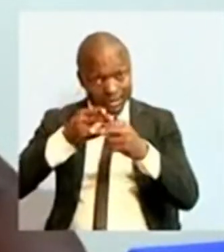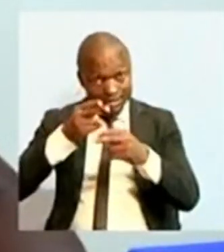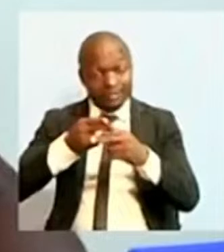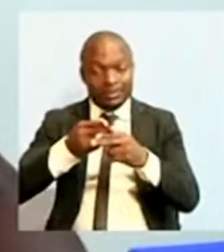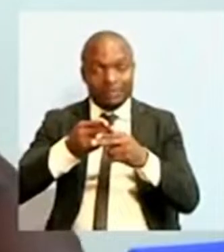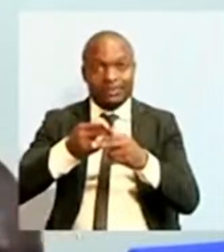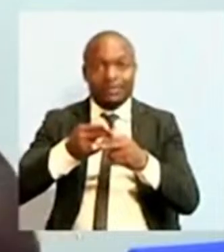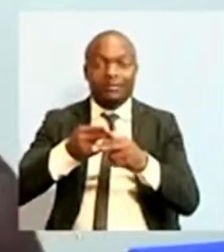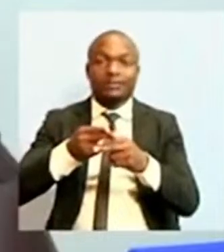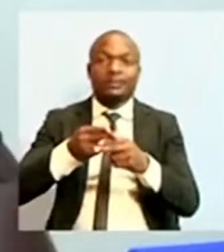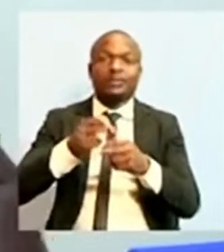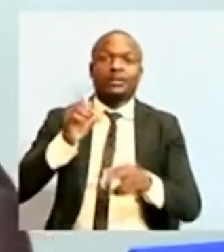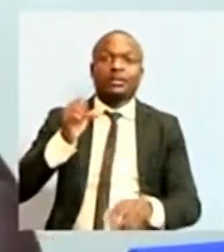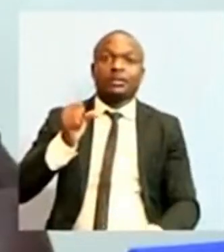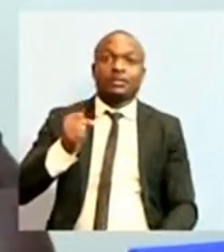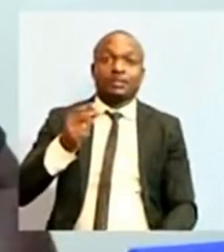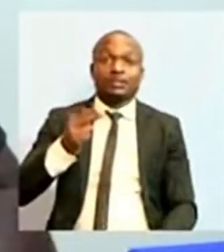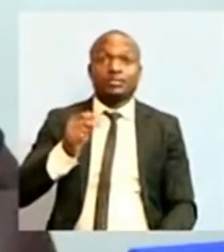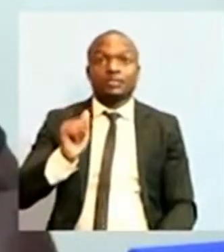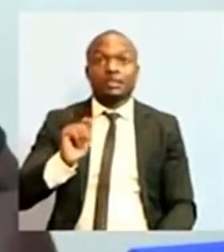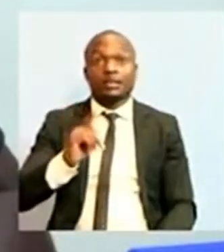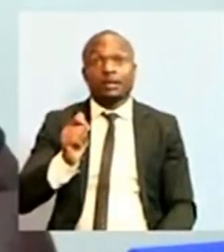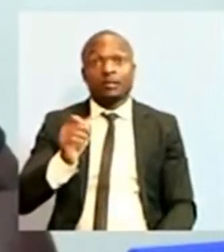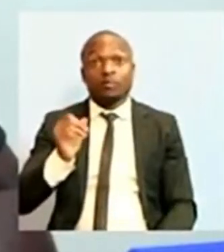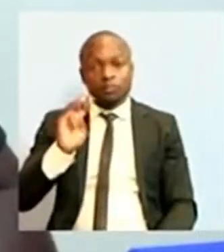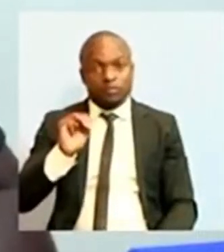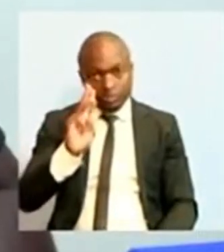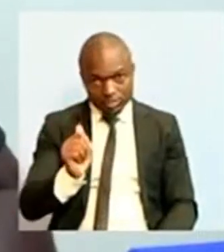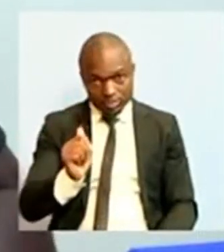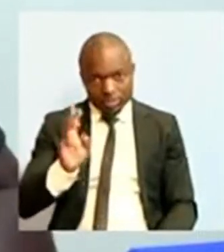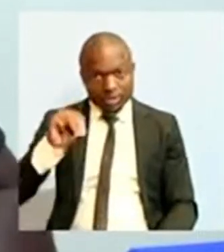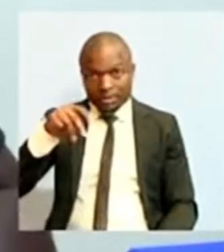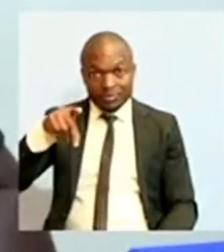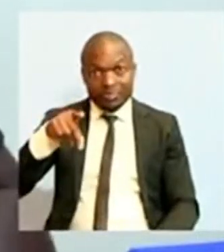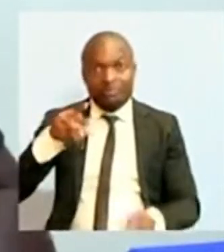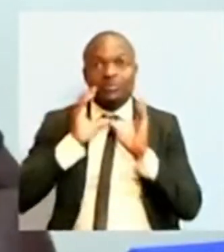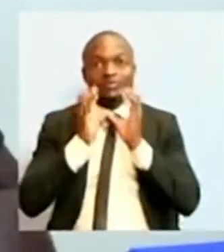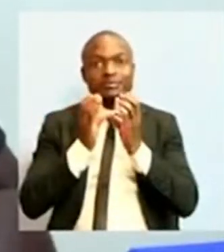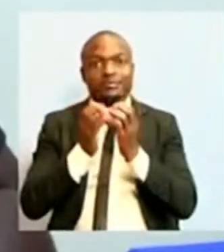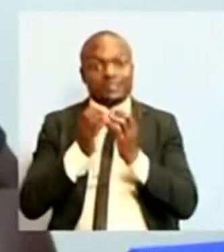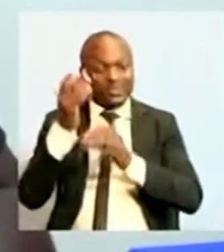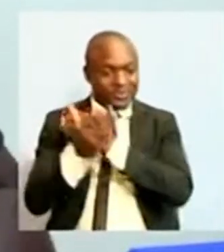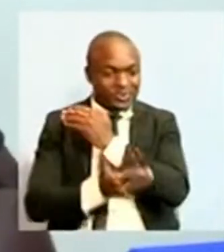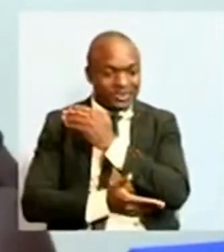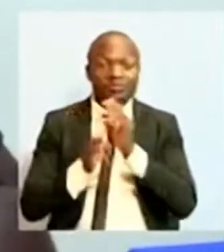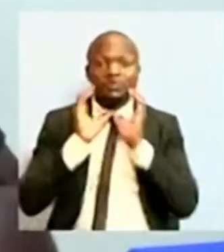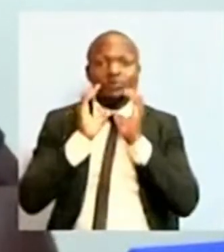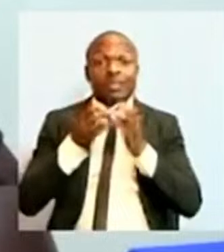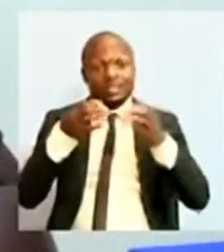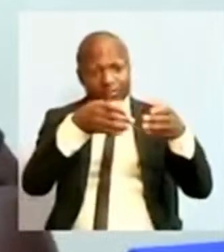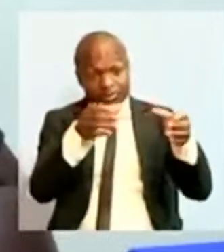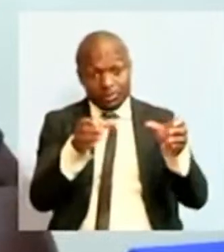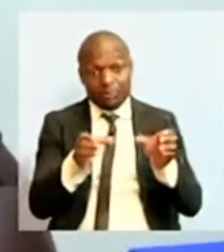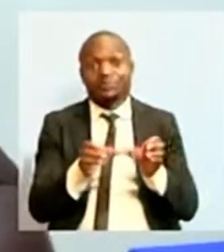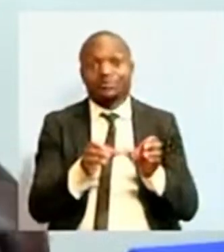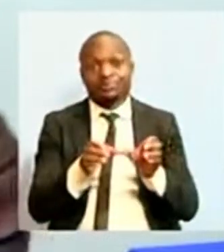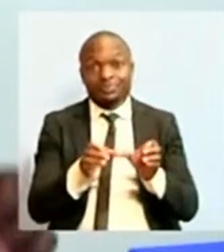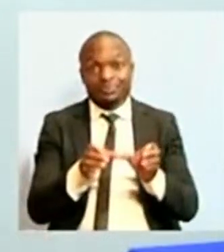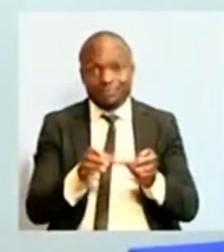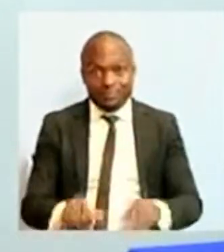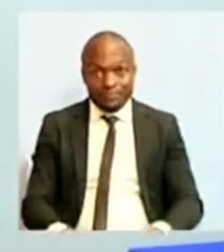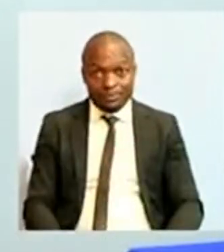I'm a Member of Parliament for Mandevu. And you're welcome to Mandevu constituency,